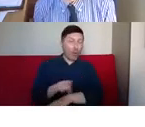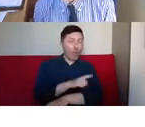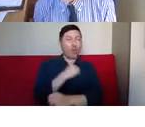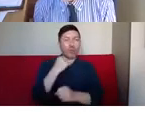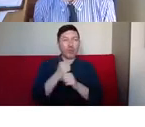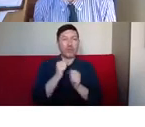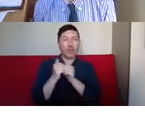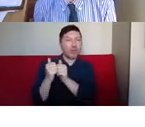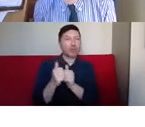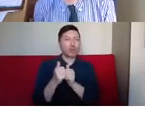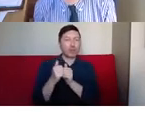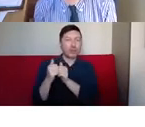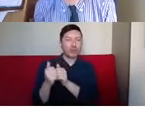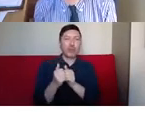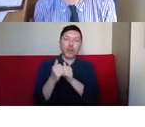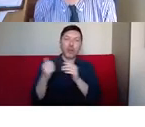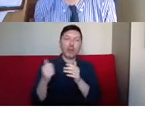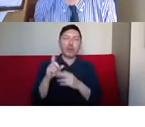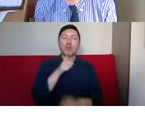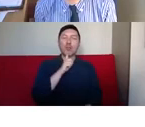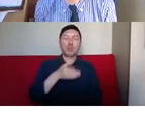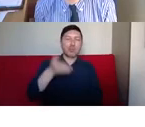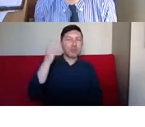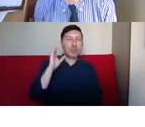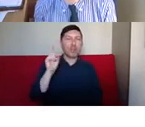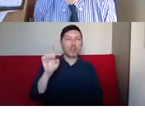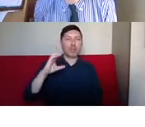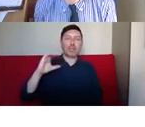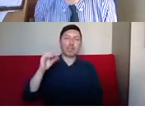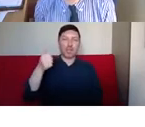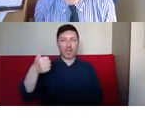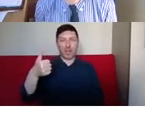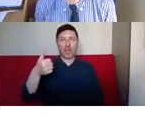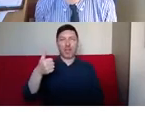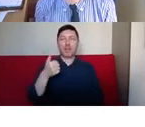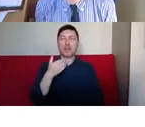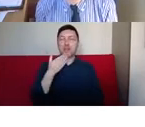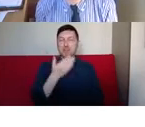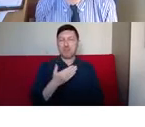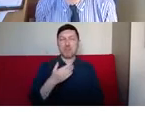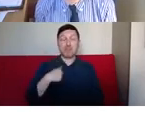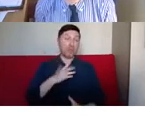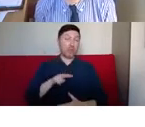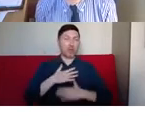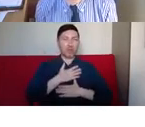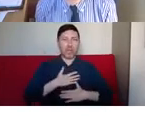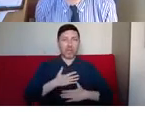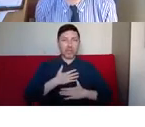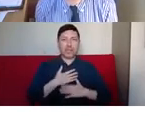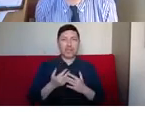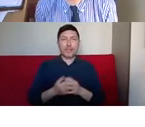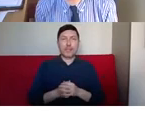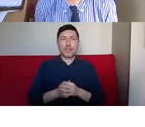from Desk 1. So again, it was a pleasure to do that. We still have little things to do. We will do them